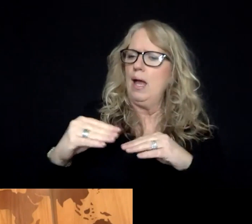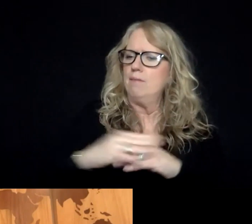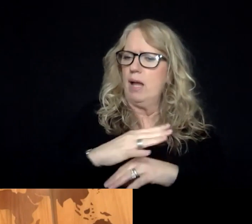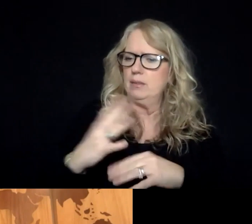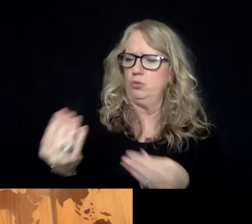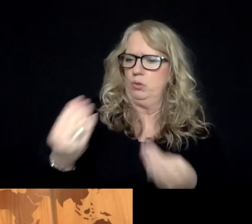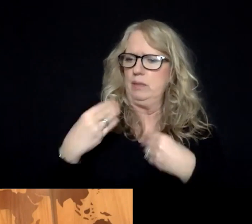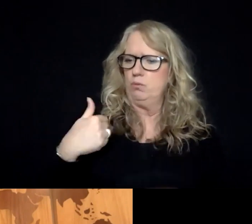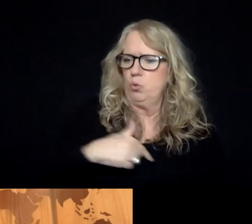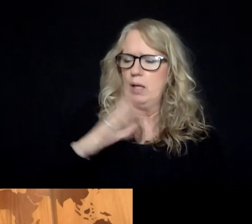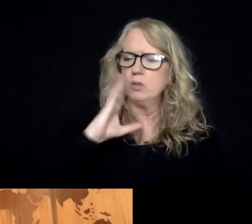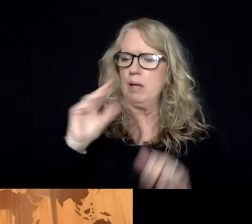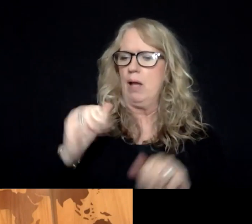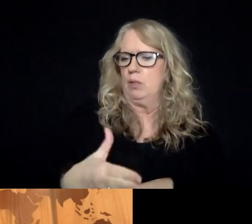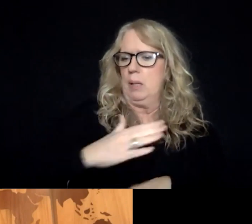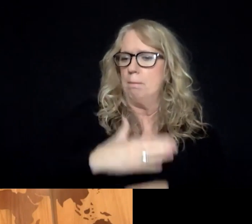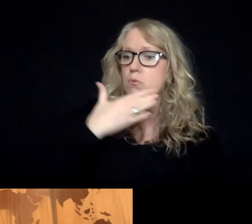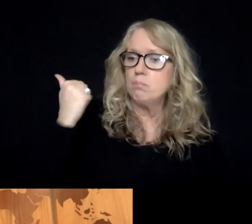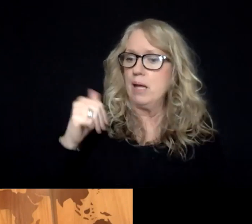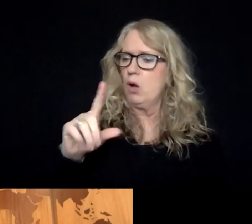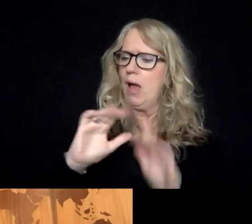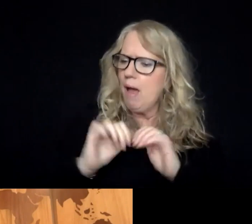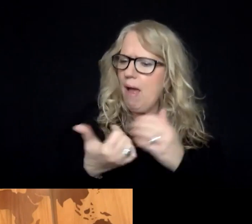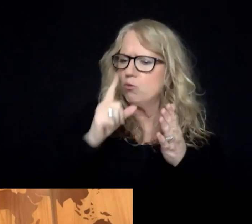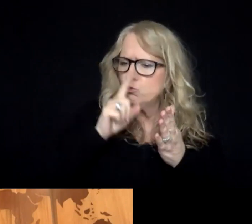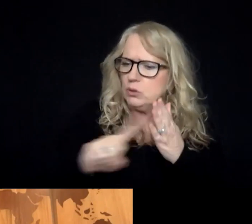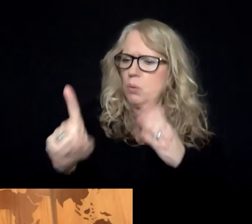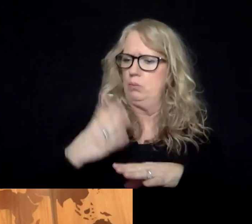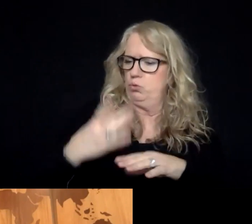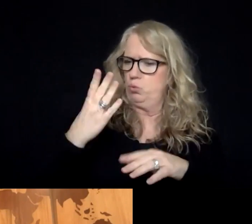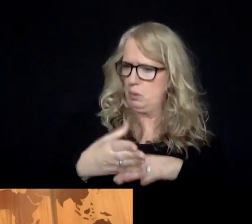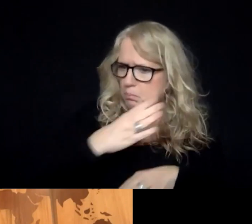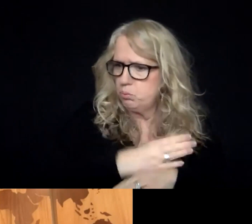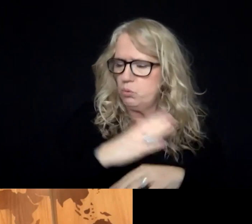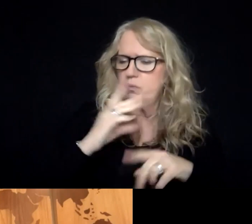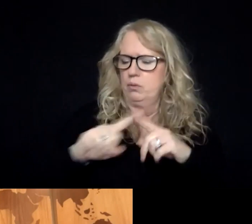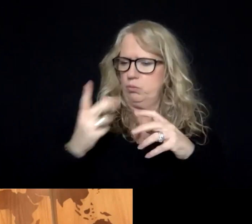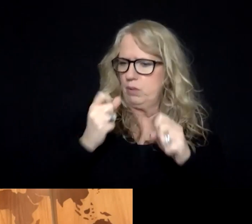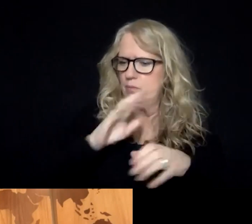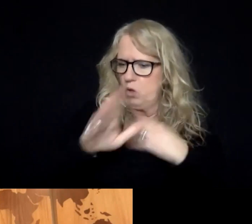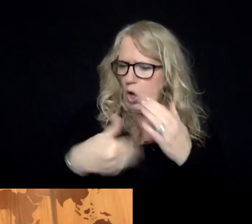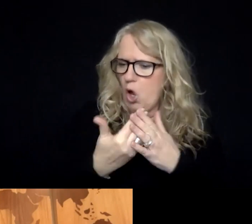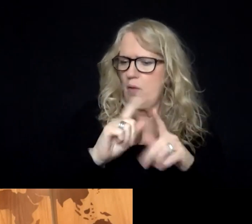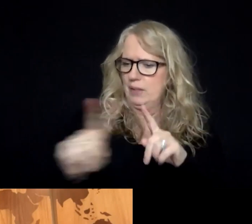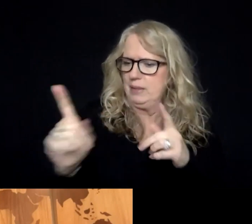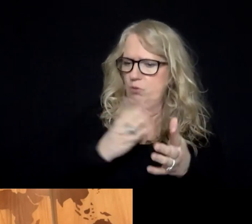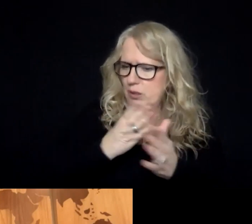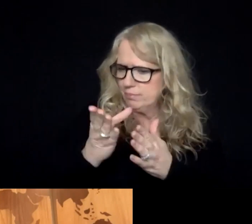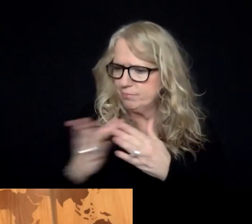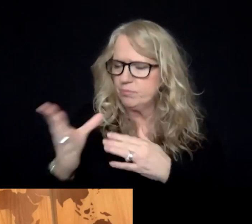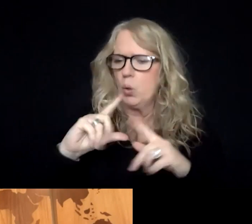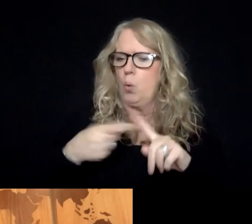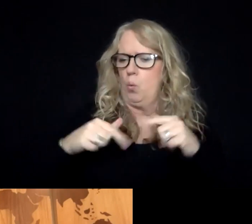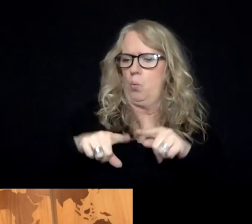us who are wondering how we can do this better. How can researchers improve their approach to encompassing all relevant disciplines and influences when